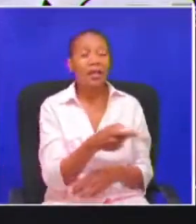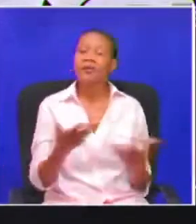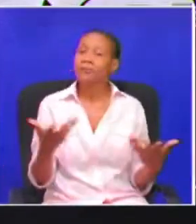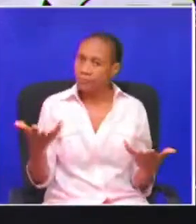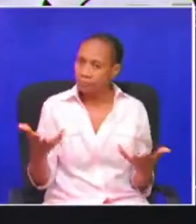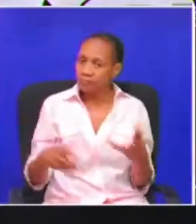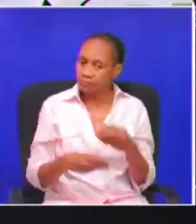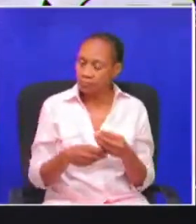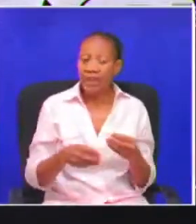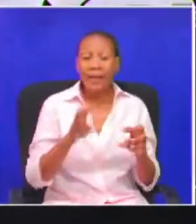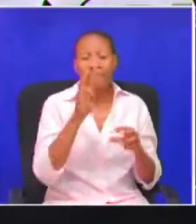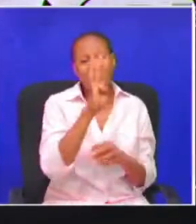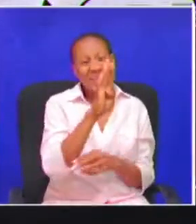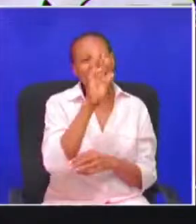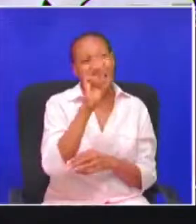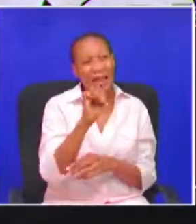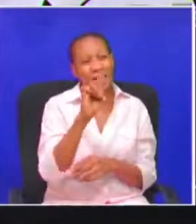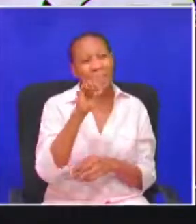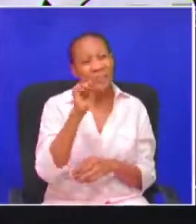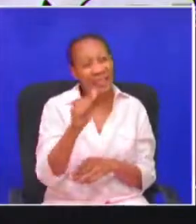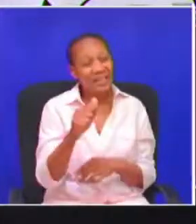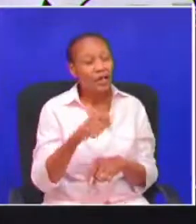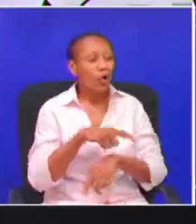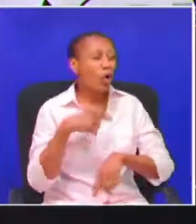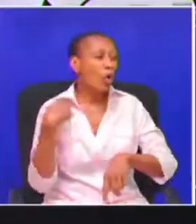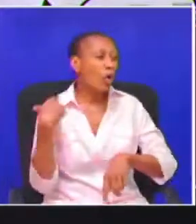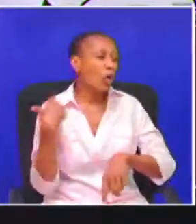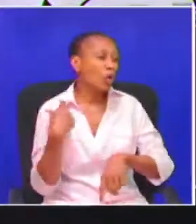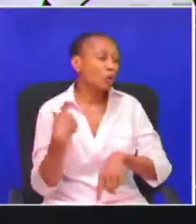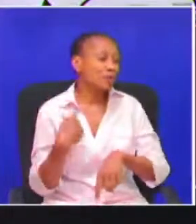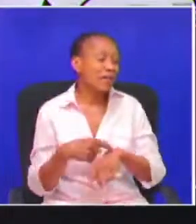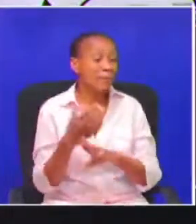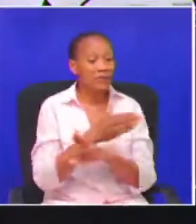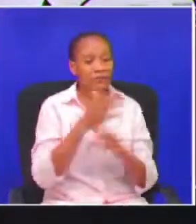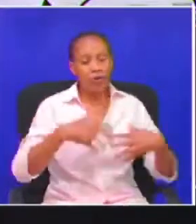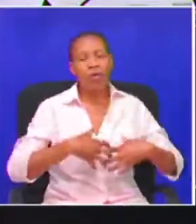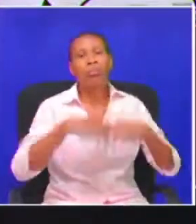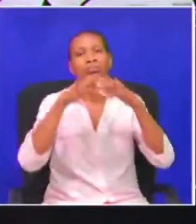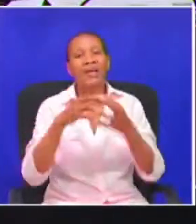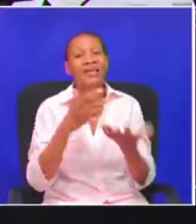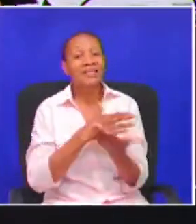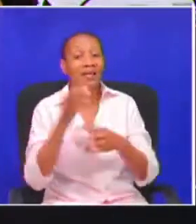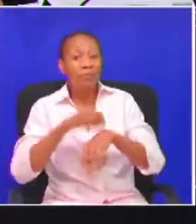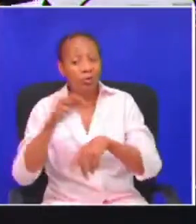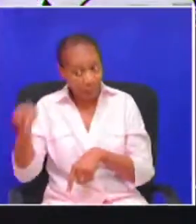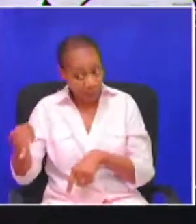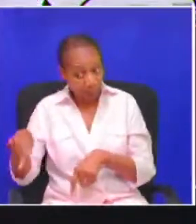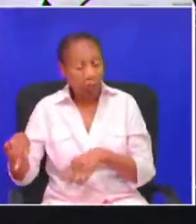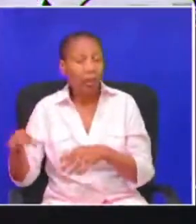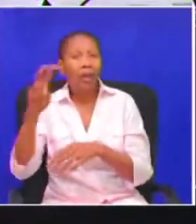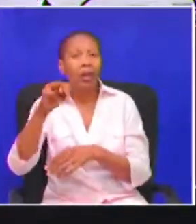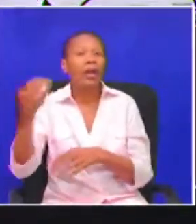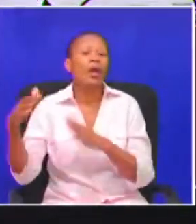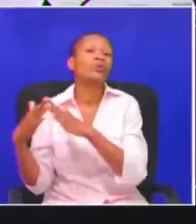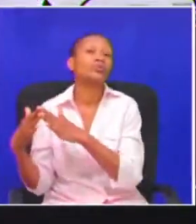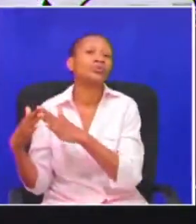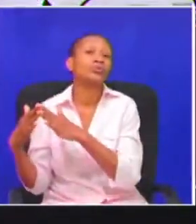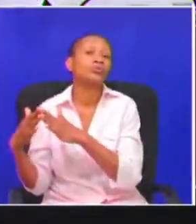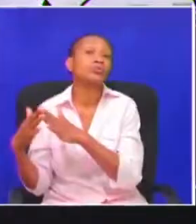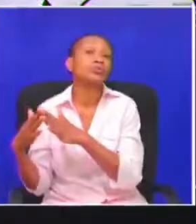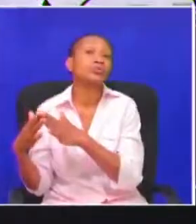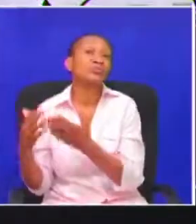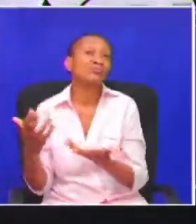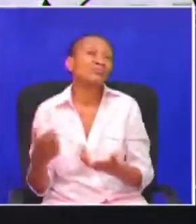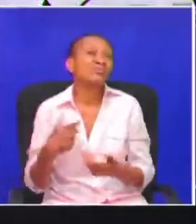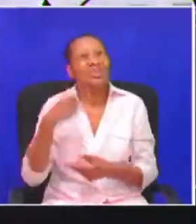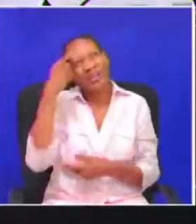a long time to be set up. And some of the problems were here in this house because there were, I